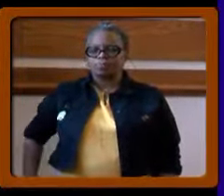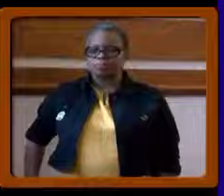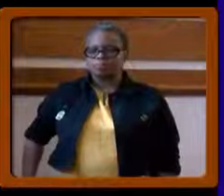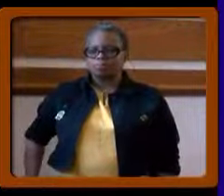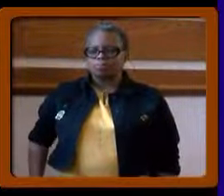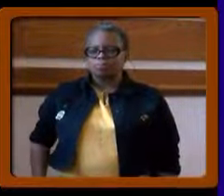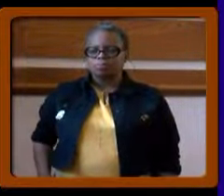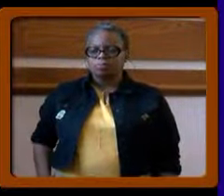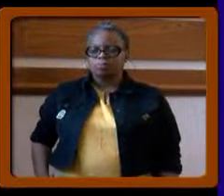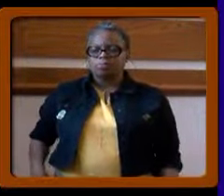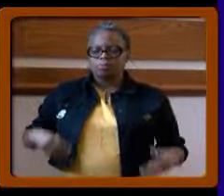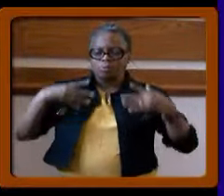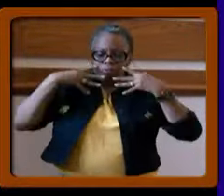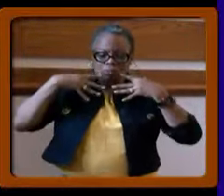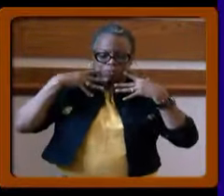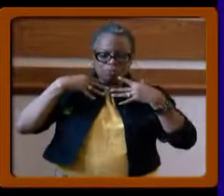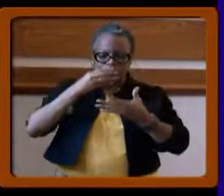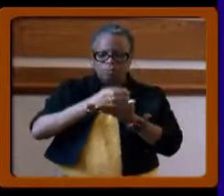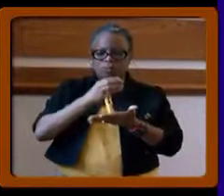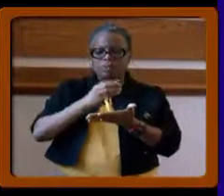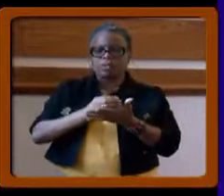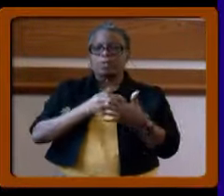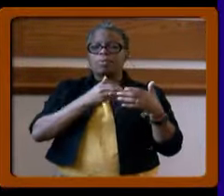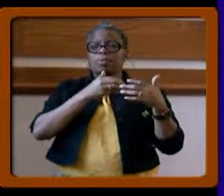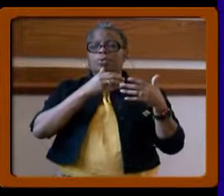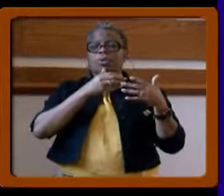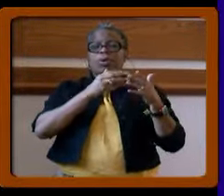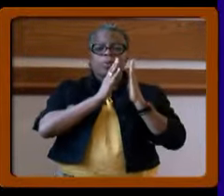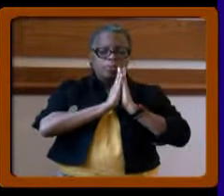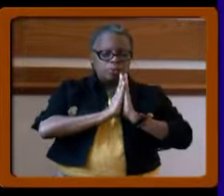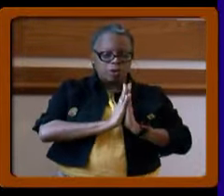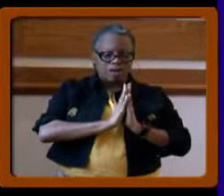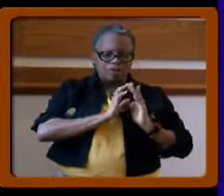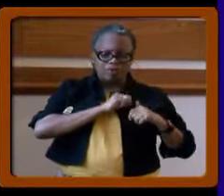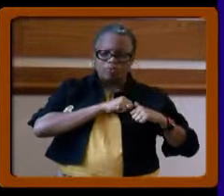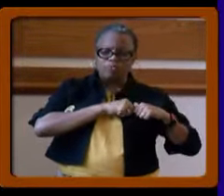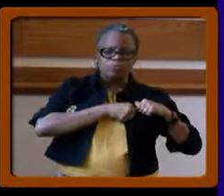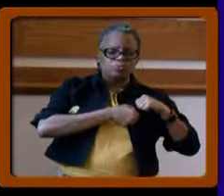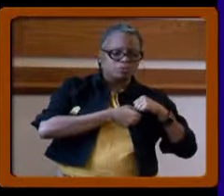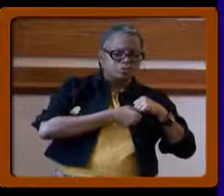Put your tears in a bottle. We pray for those who are bereaved,